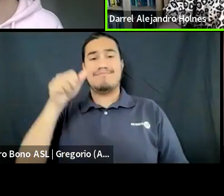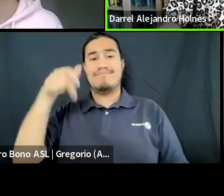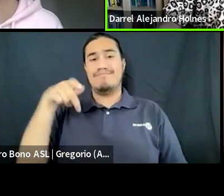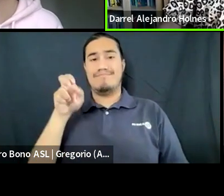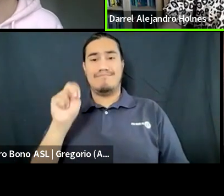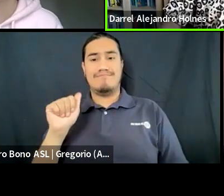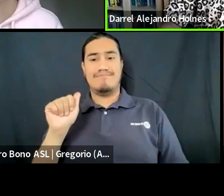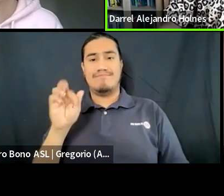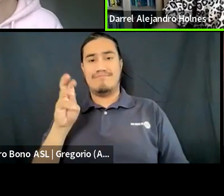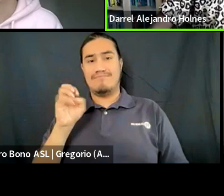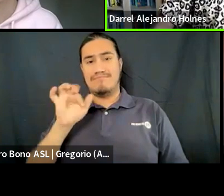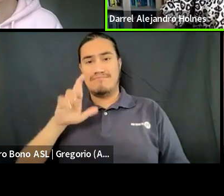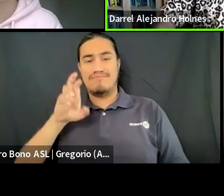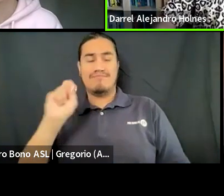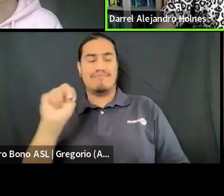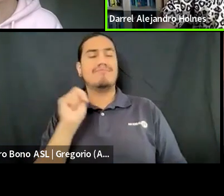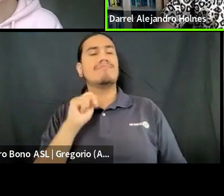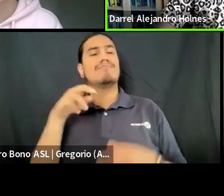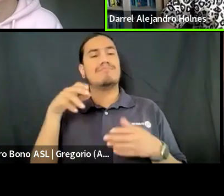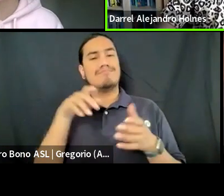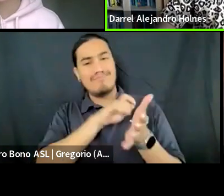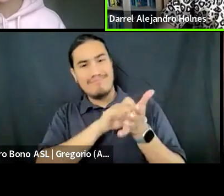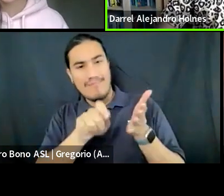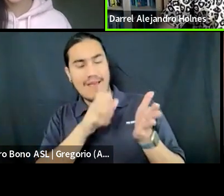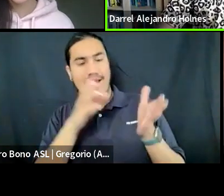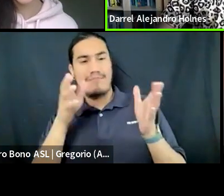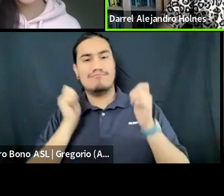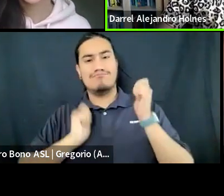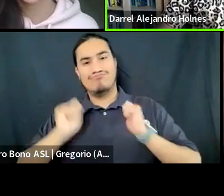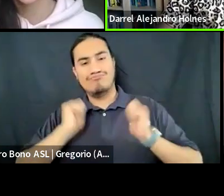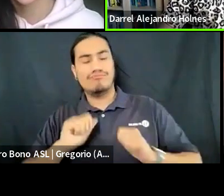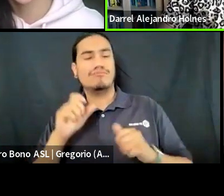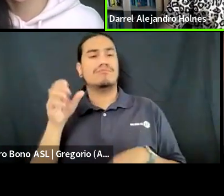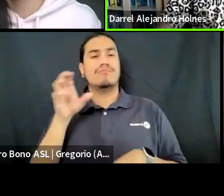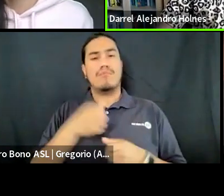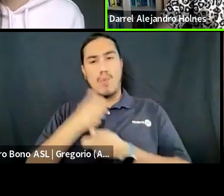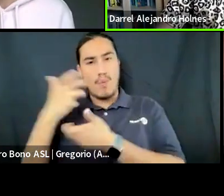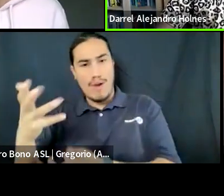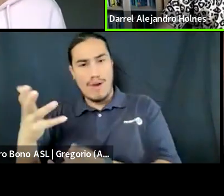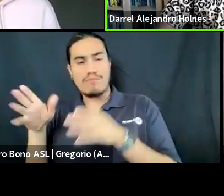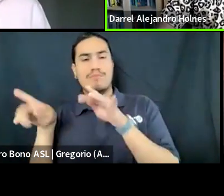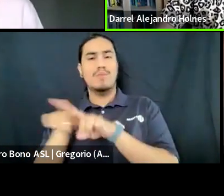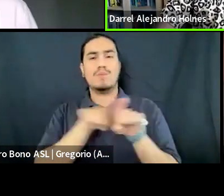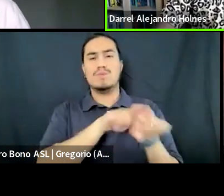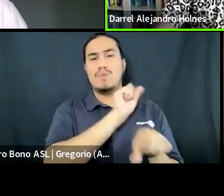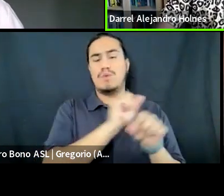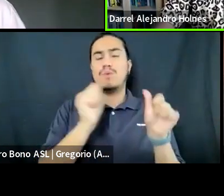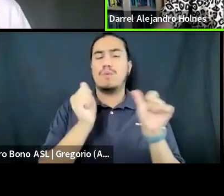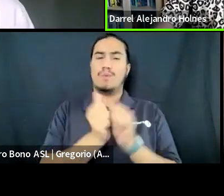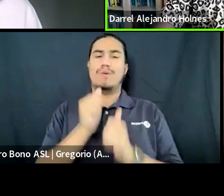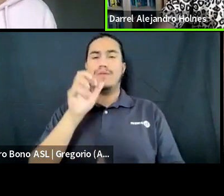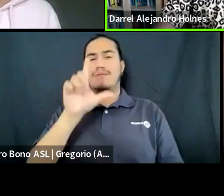become a screenwriter also. So I'm thrilled about that. And I also work with the Latinx Playwright Circle.